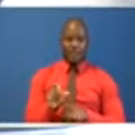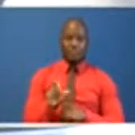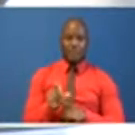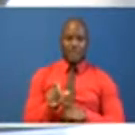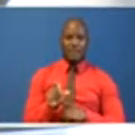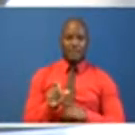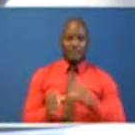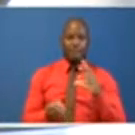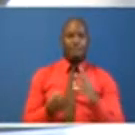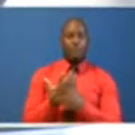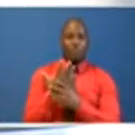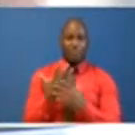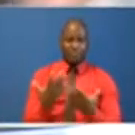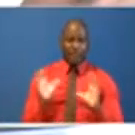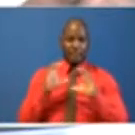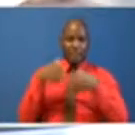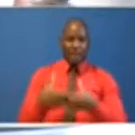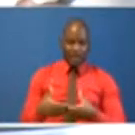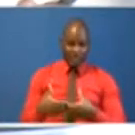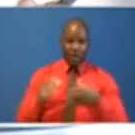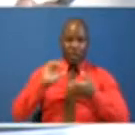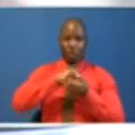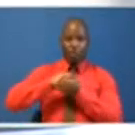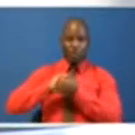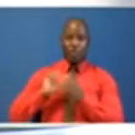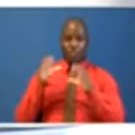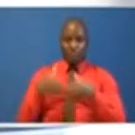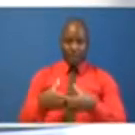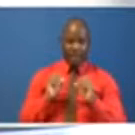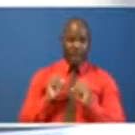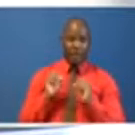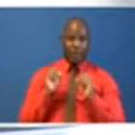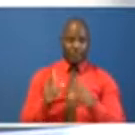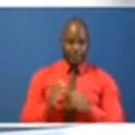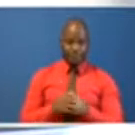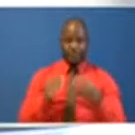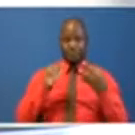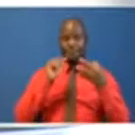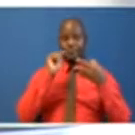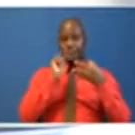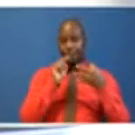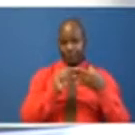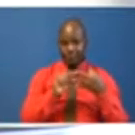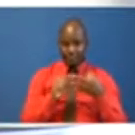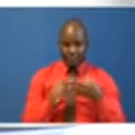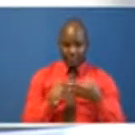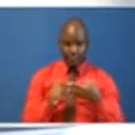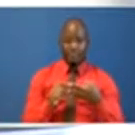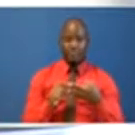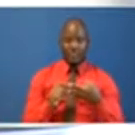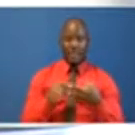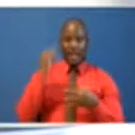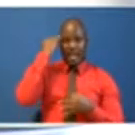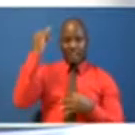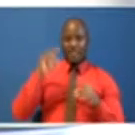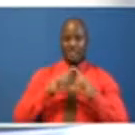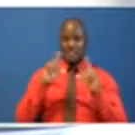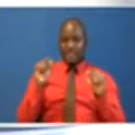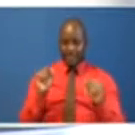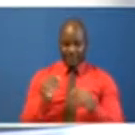they're formed in a party or a coalition of parties okay number three is one of my ideology i